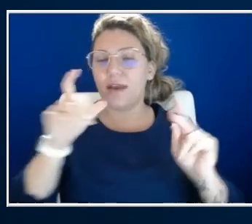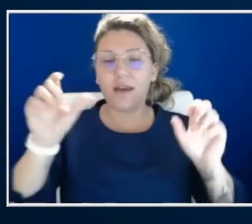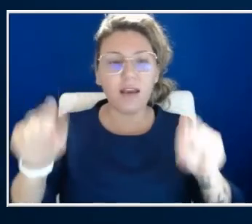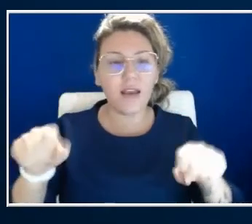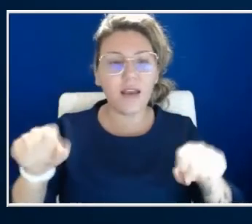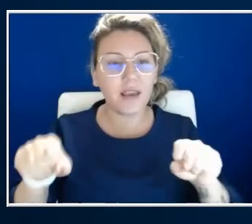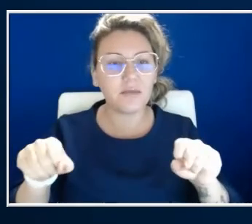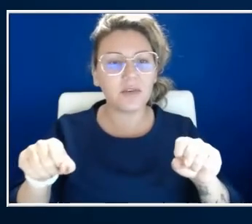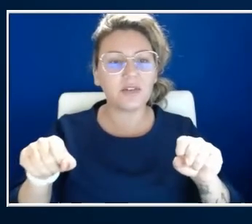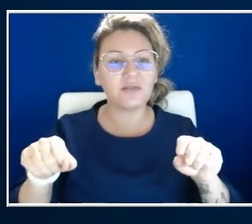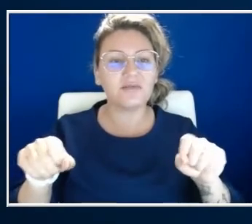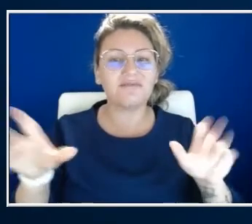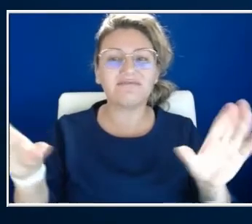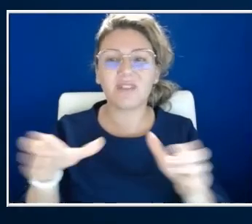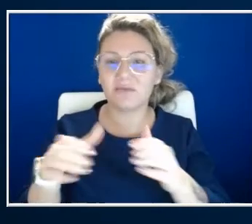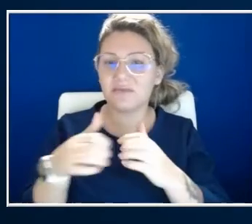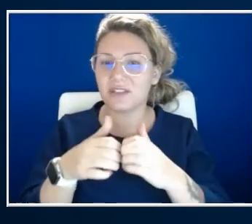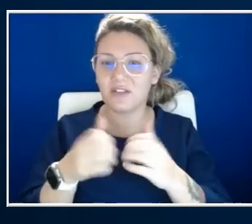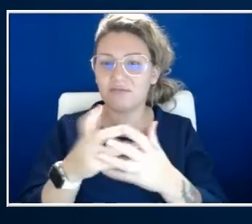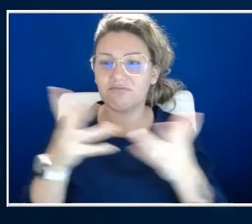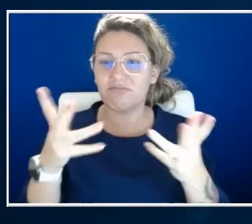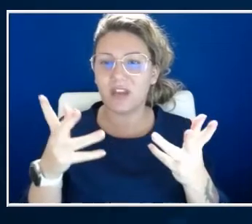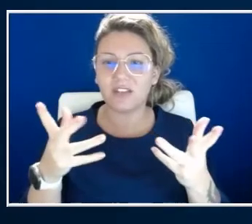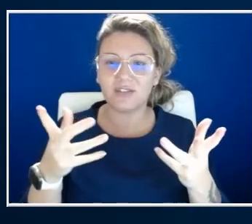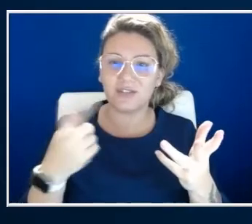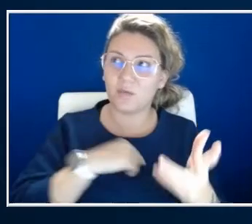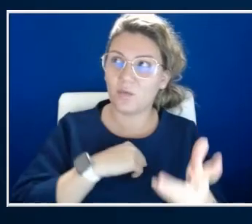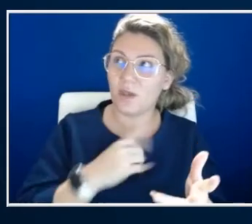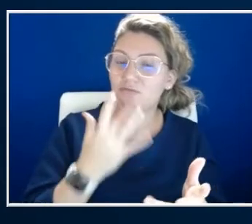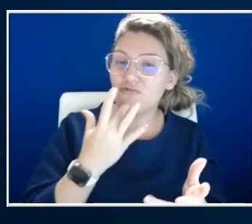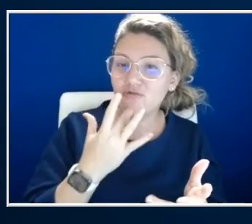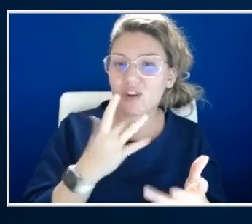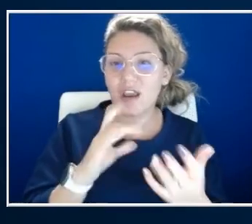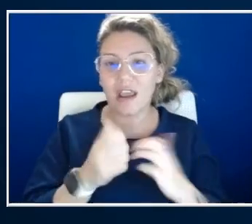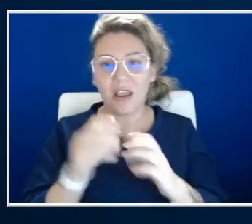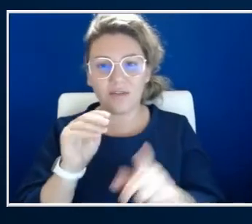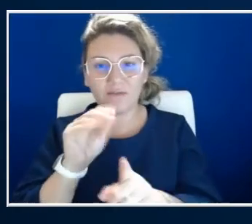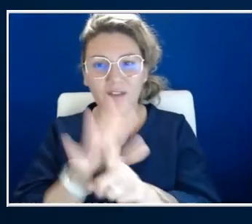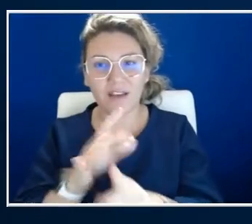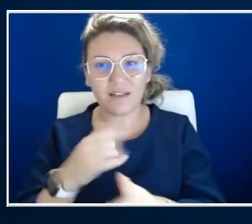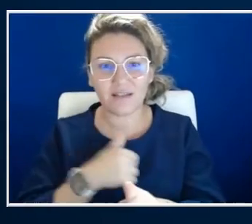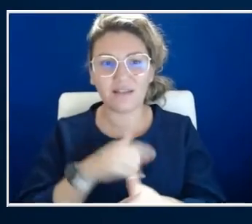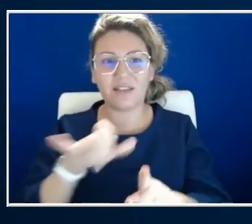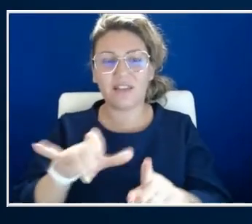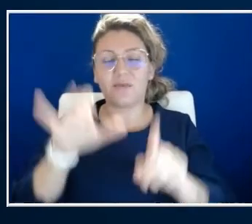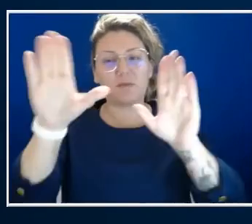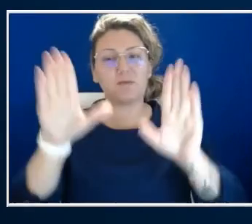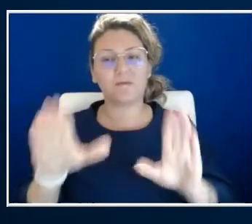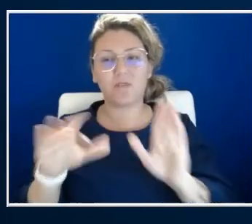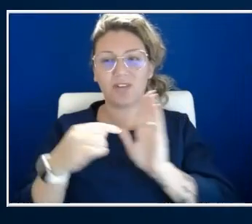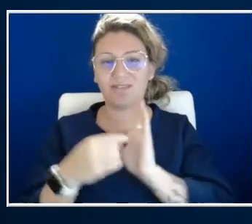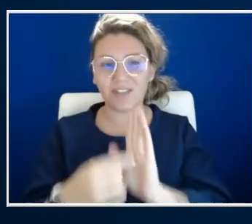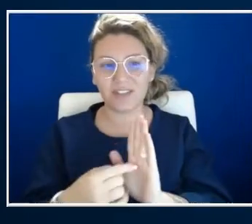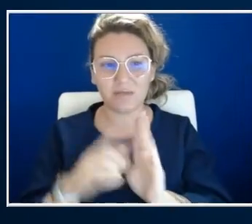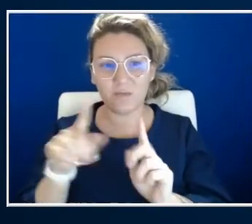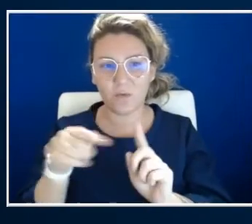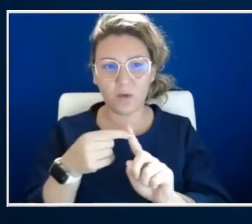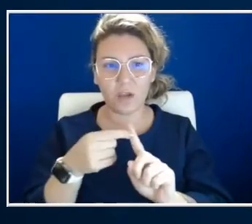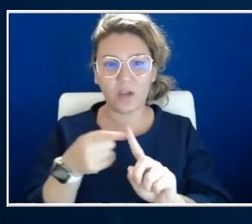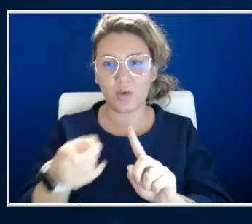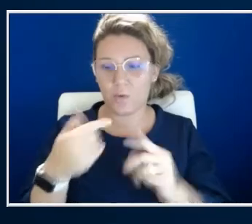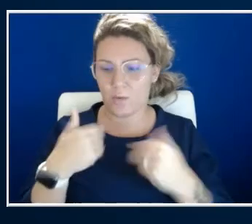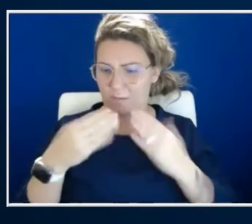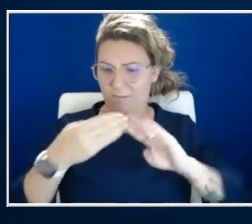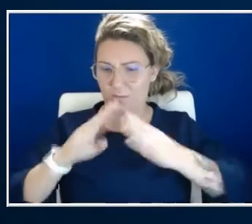be together as much as we want, how that can affect us. And this was a great example of when you have community working